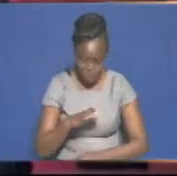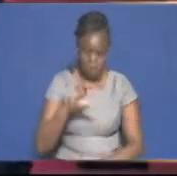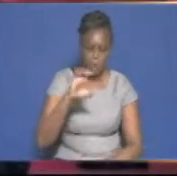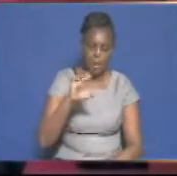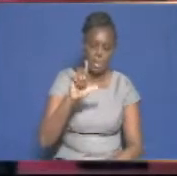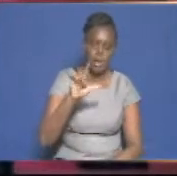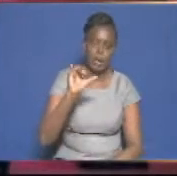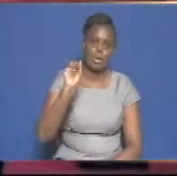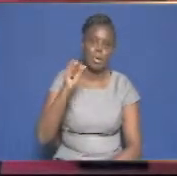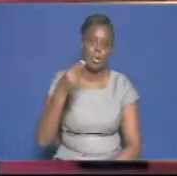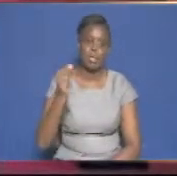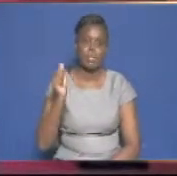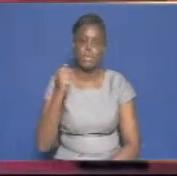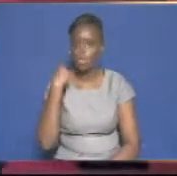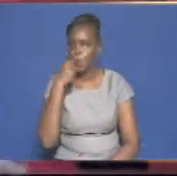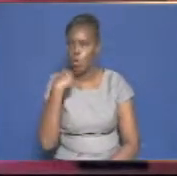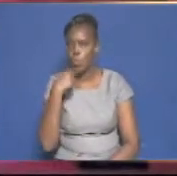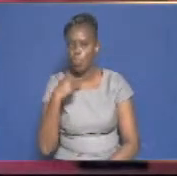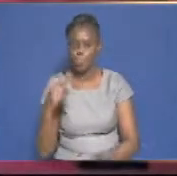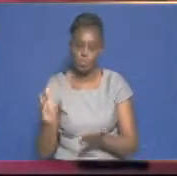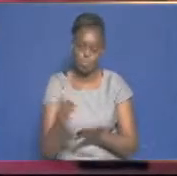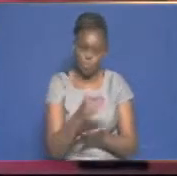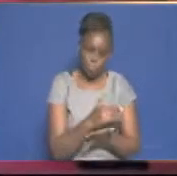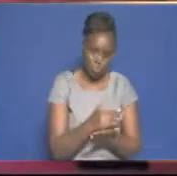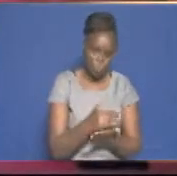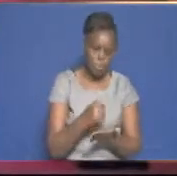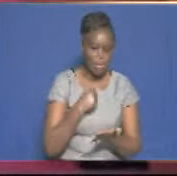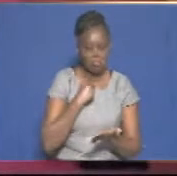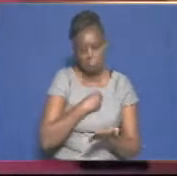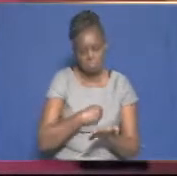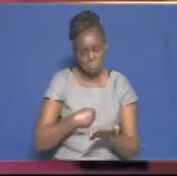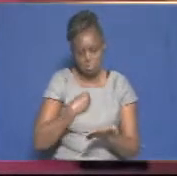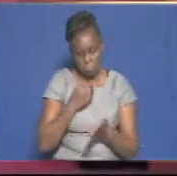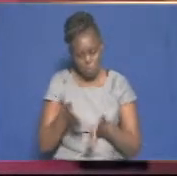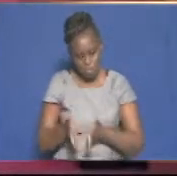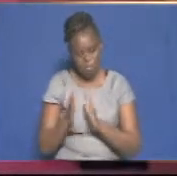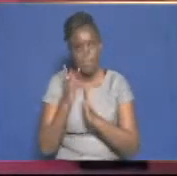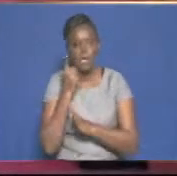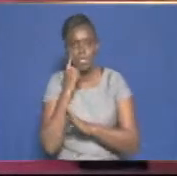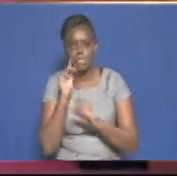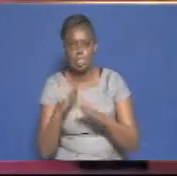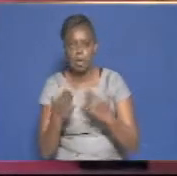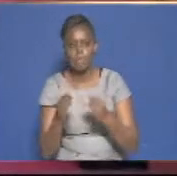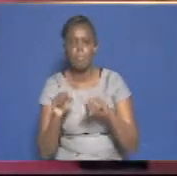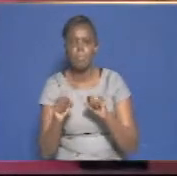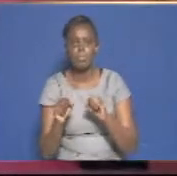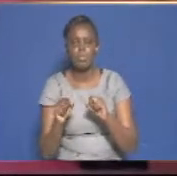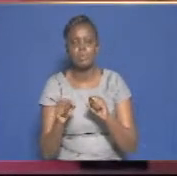that, that, you know, in our compassionate way, we can see how to